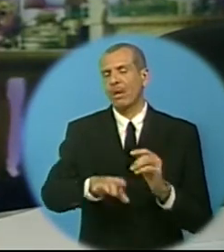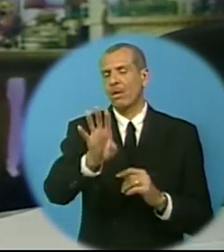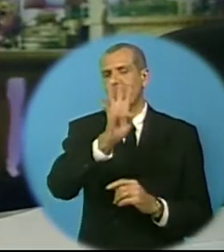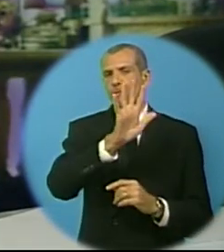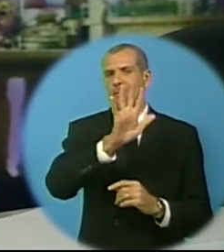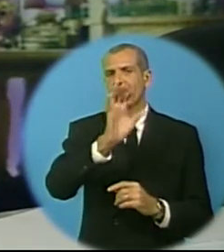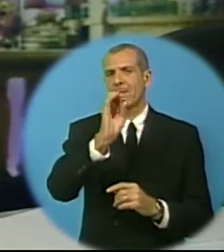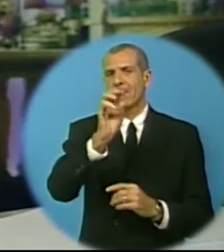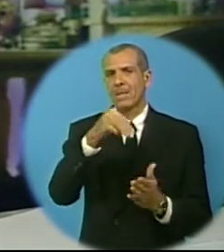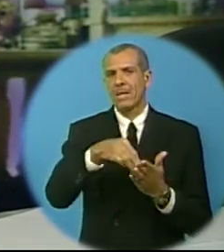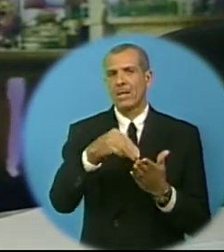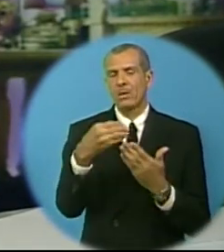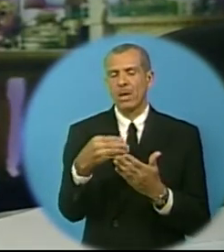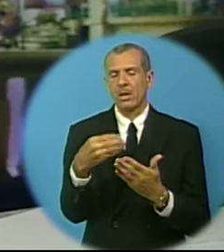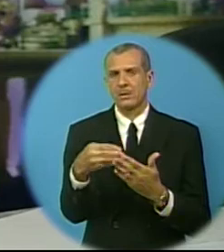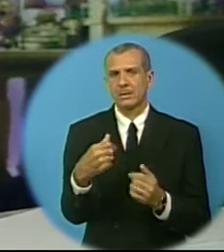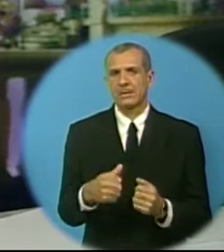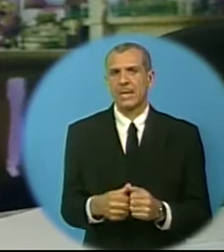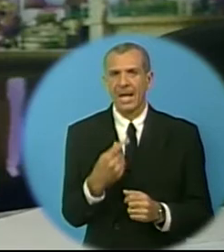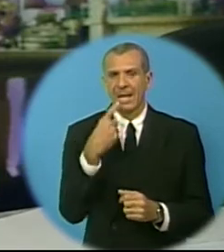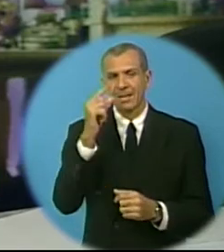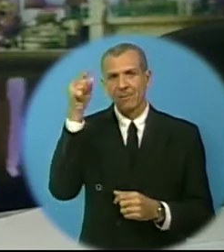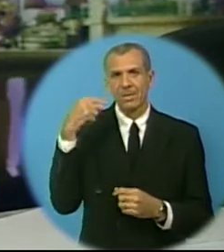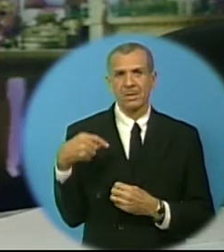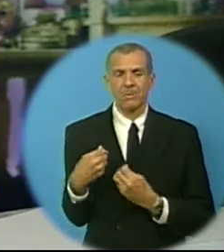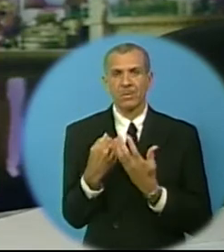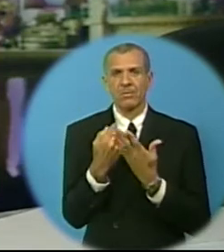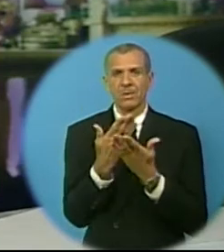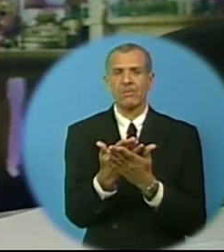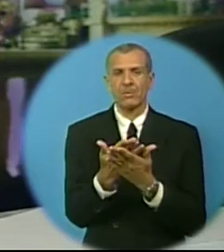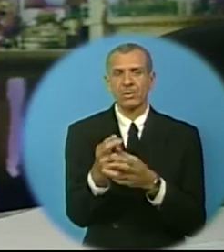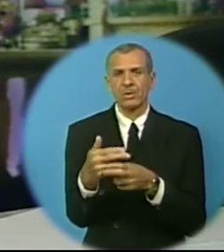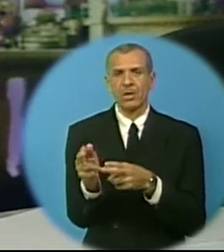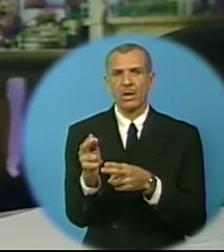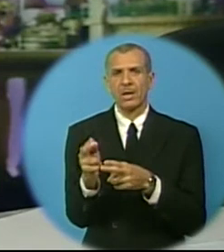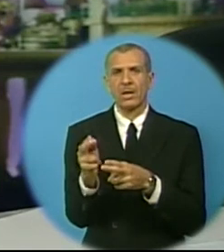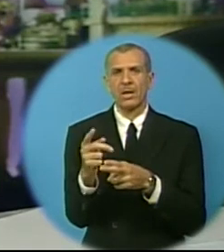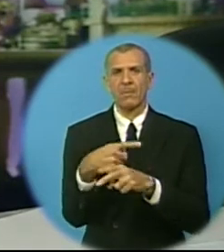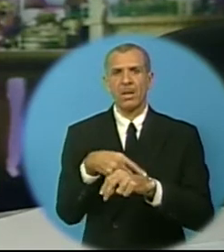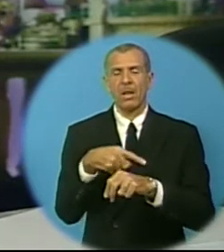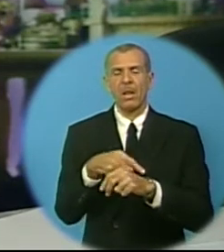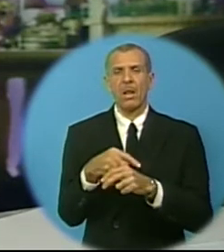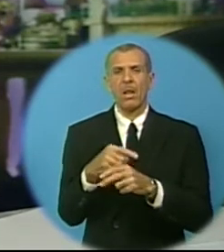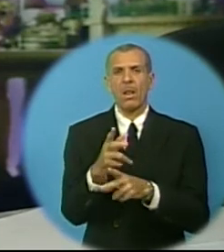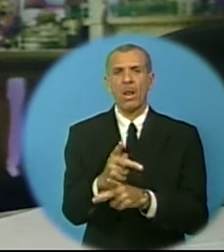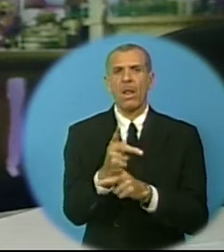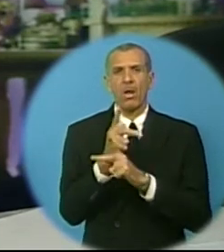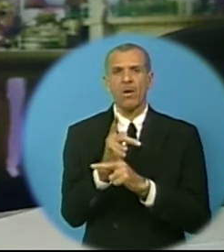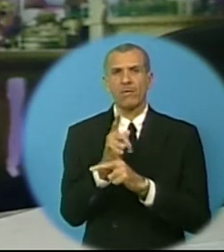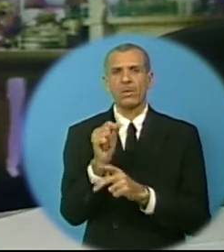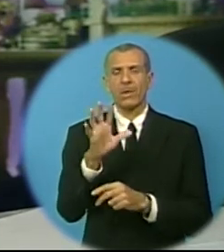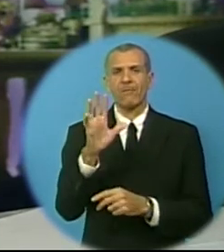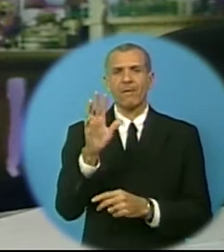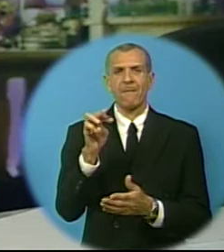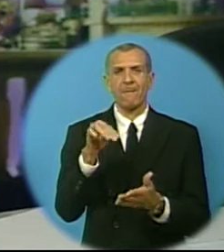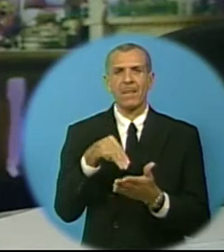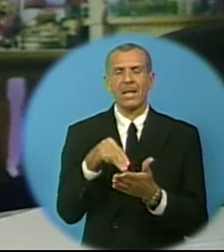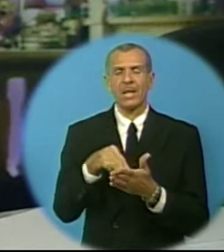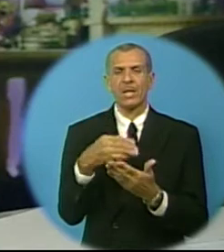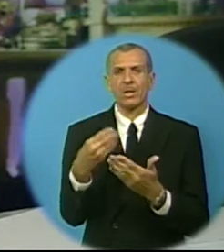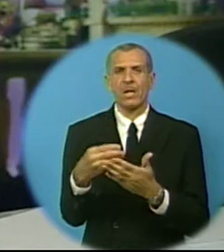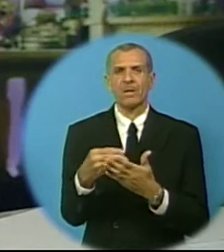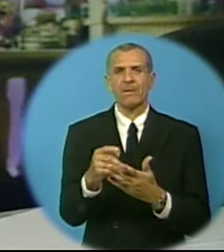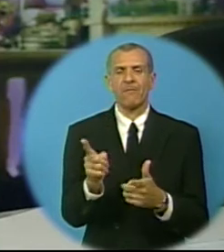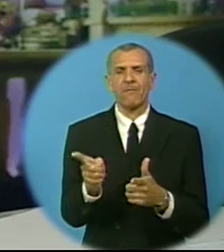that bank, and government has brought a resolution for a short-term loan of $25 million from First